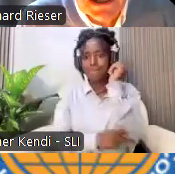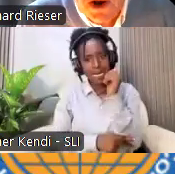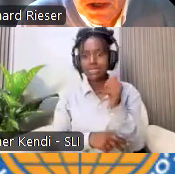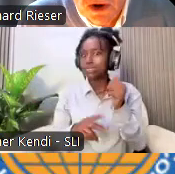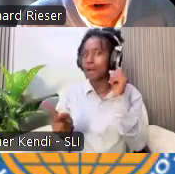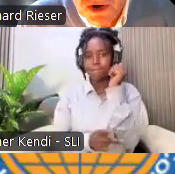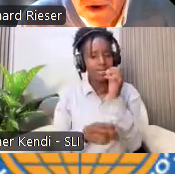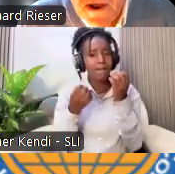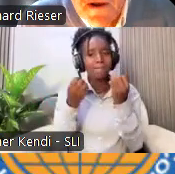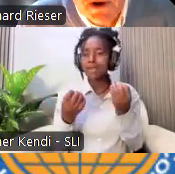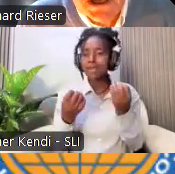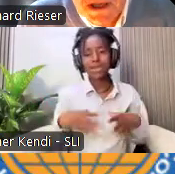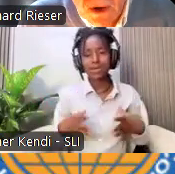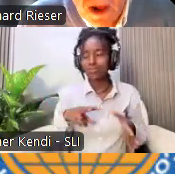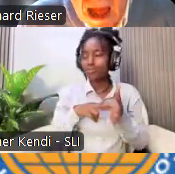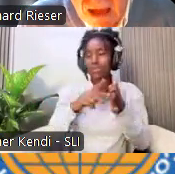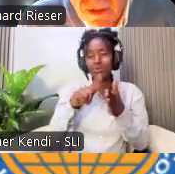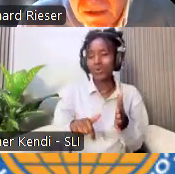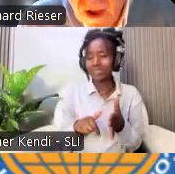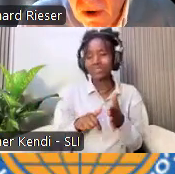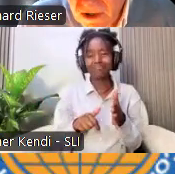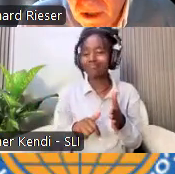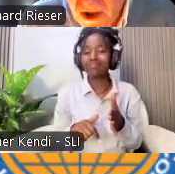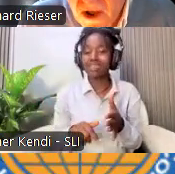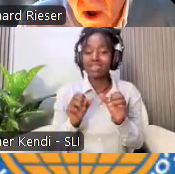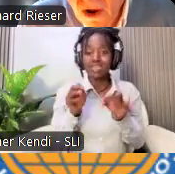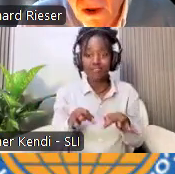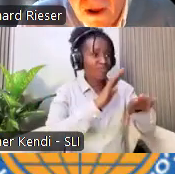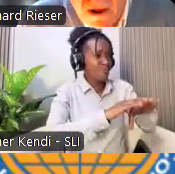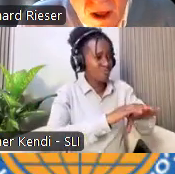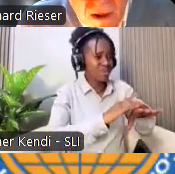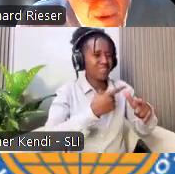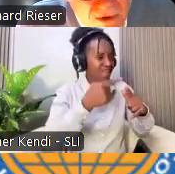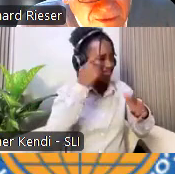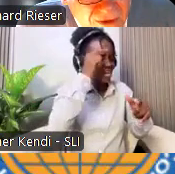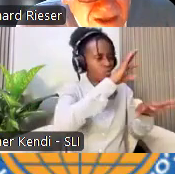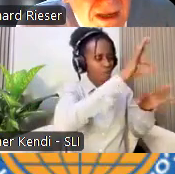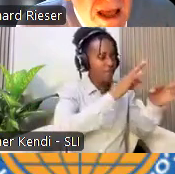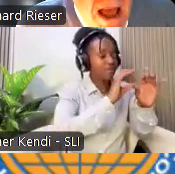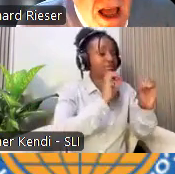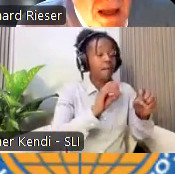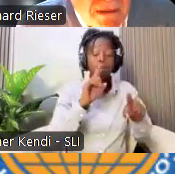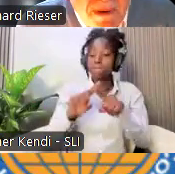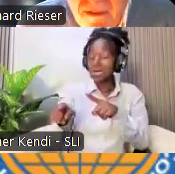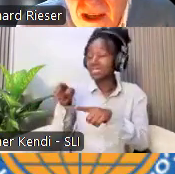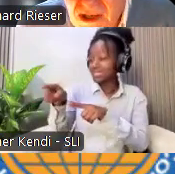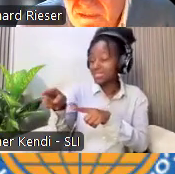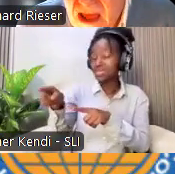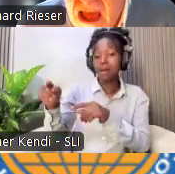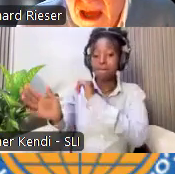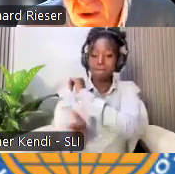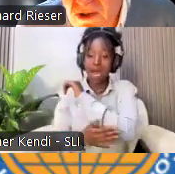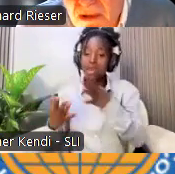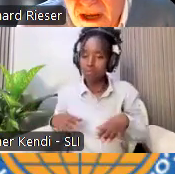else. So it's not true. But we still have this focus on beautifulness being